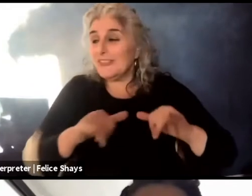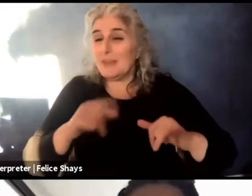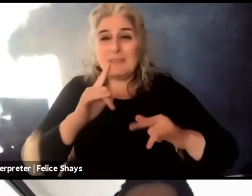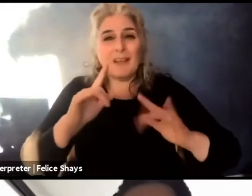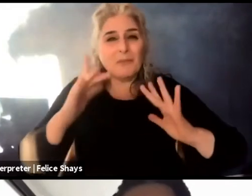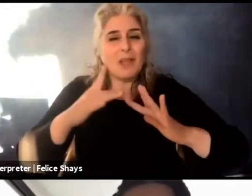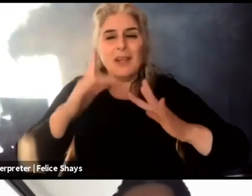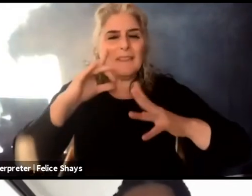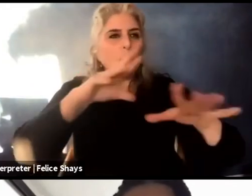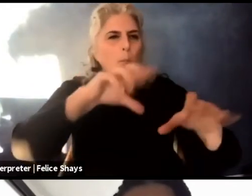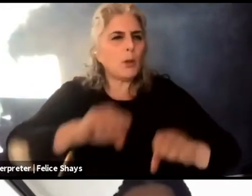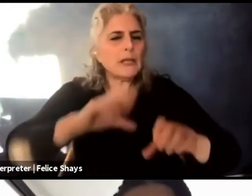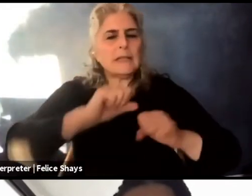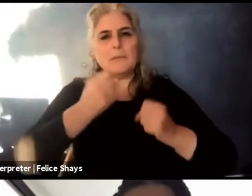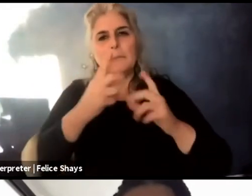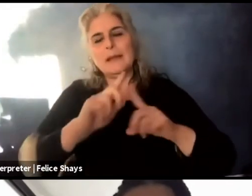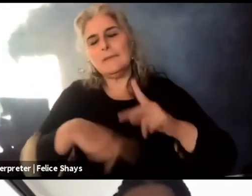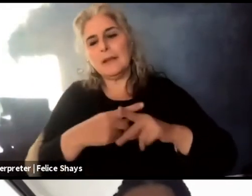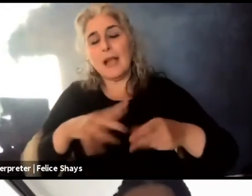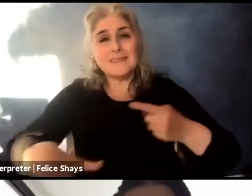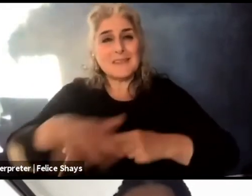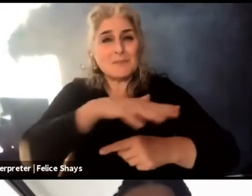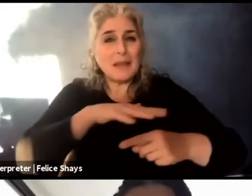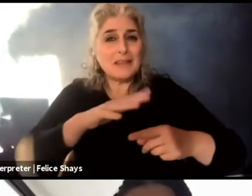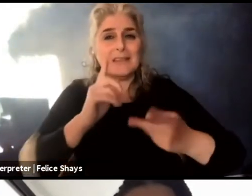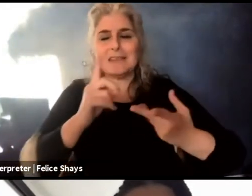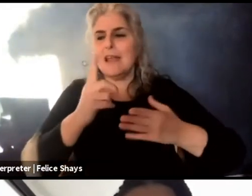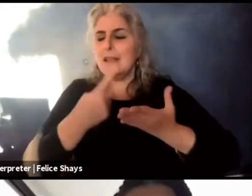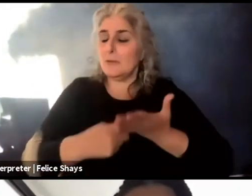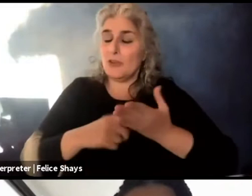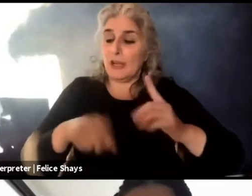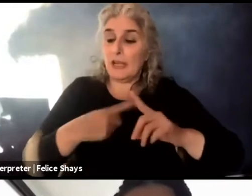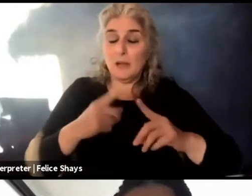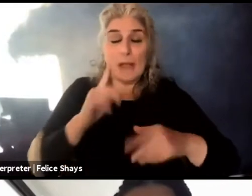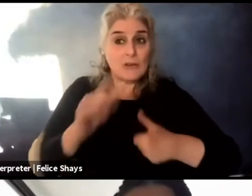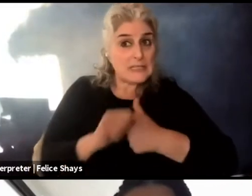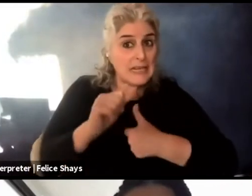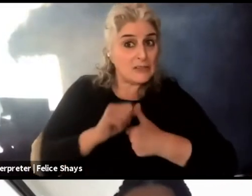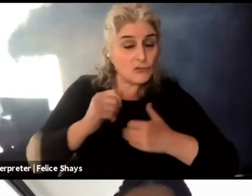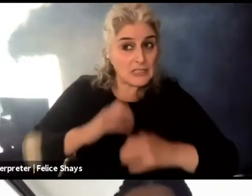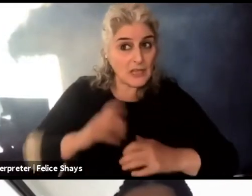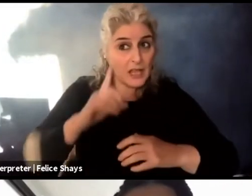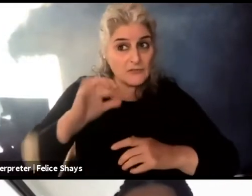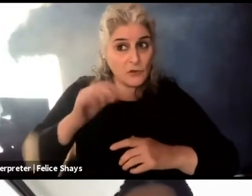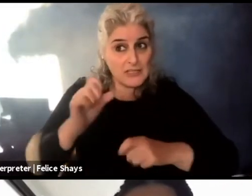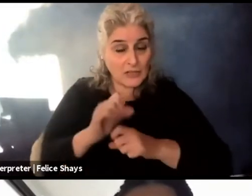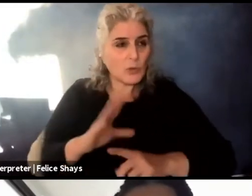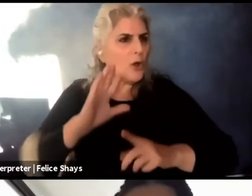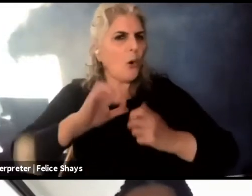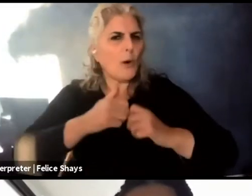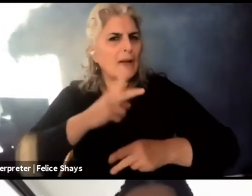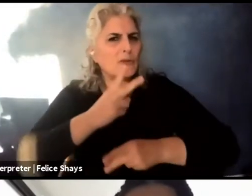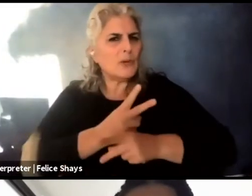down spaces where people were sharing about clients or dangerous clients or safety measures, or even just the community